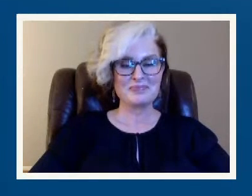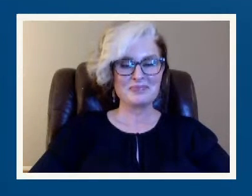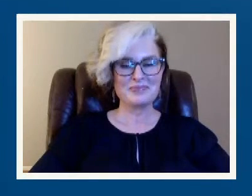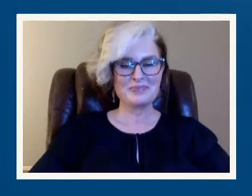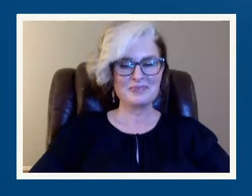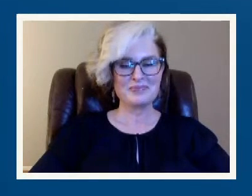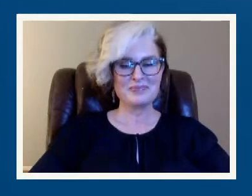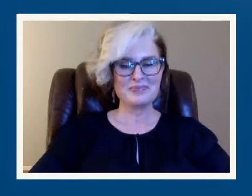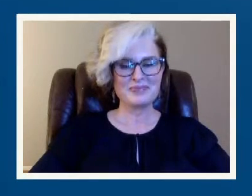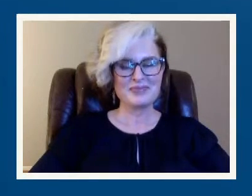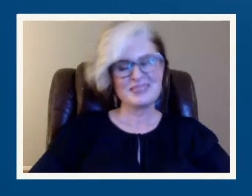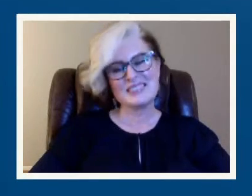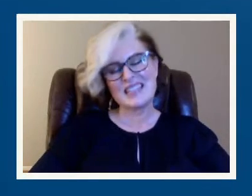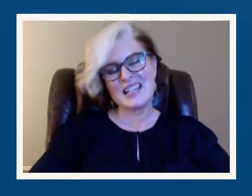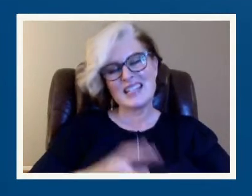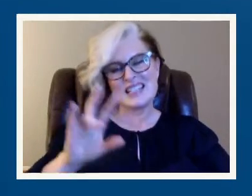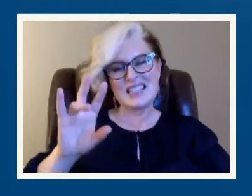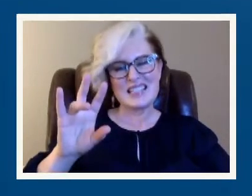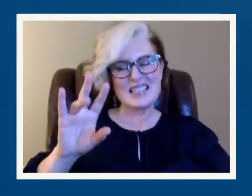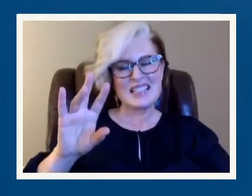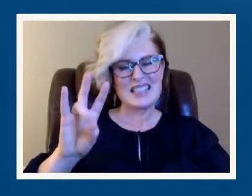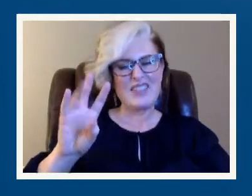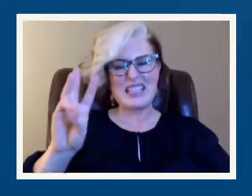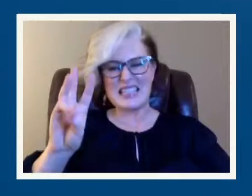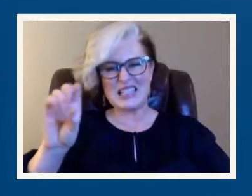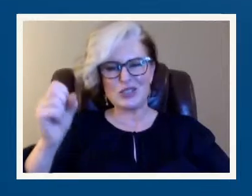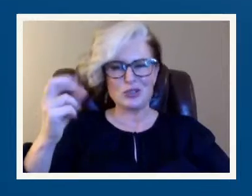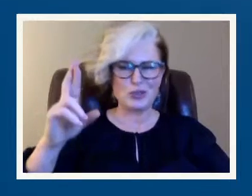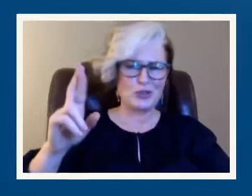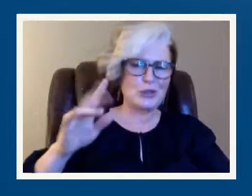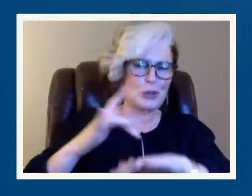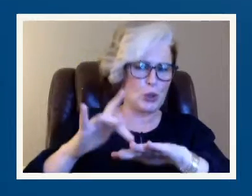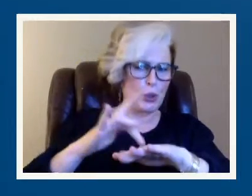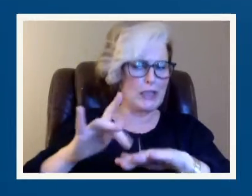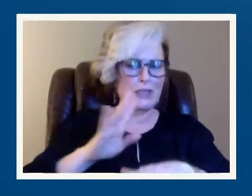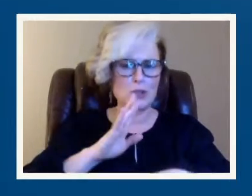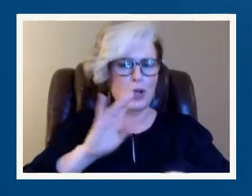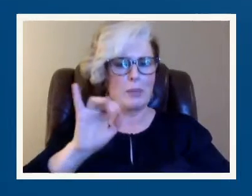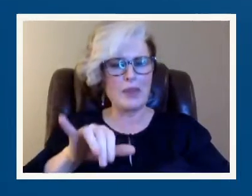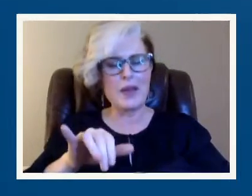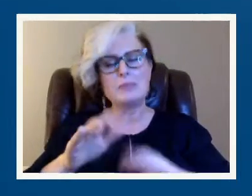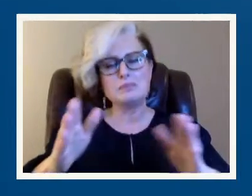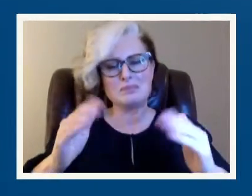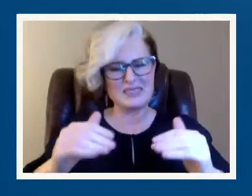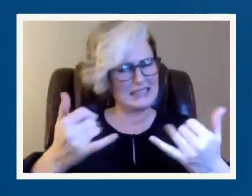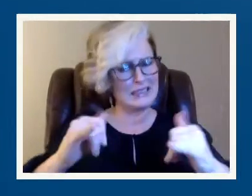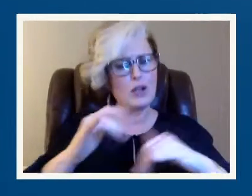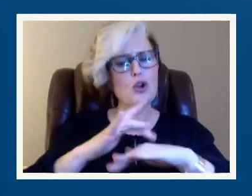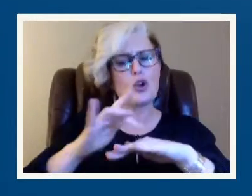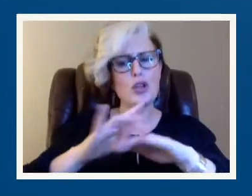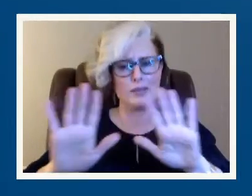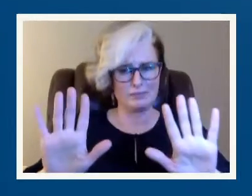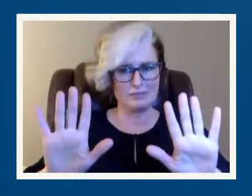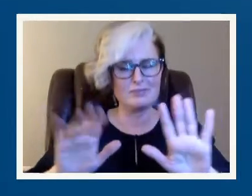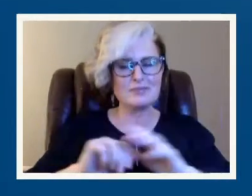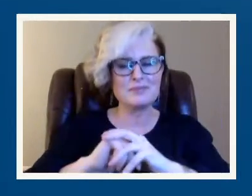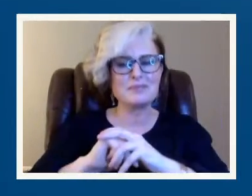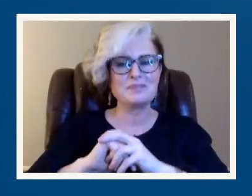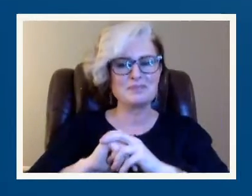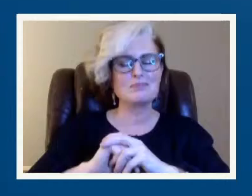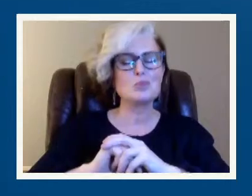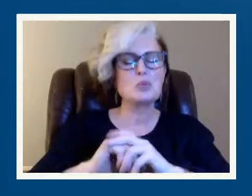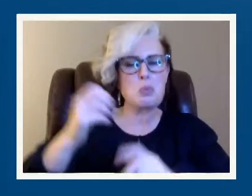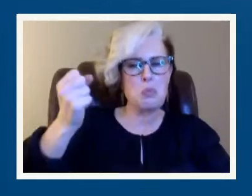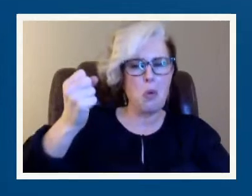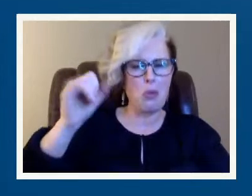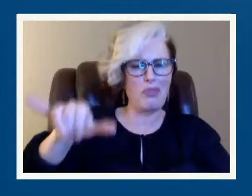The Sixers, well, it's early. It's still early, so we won't talk about